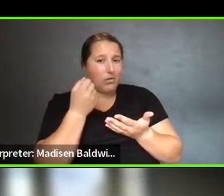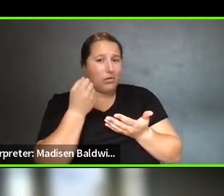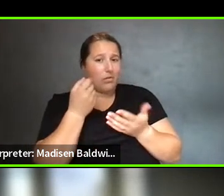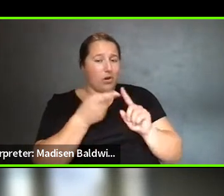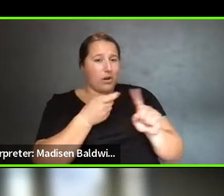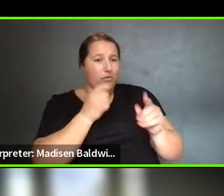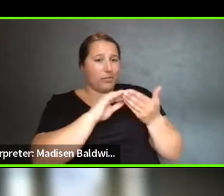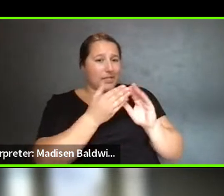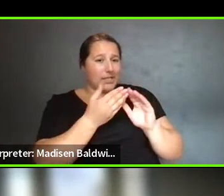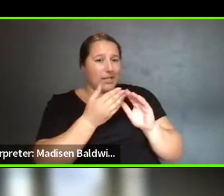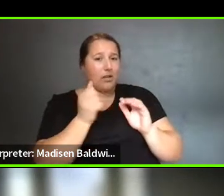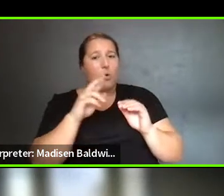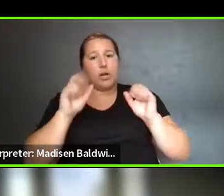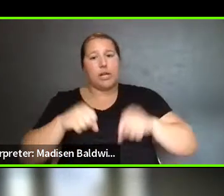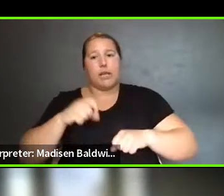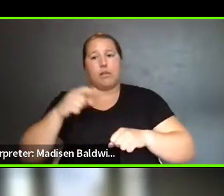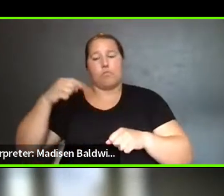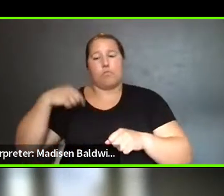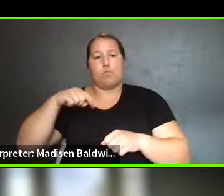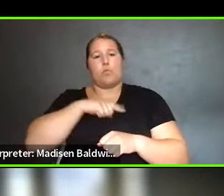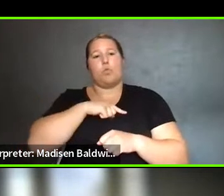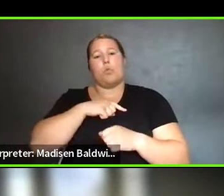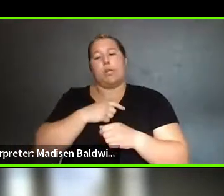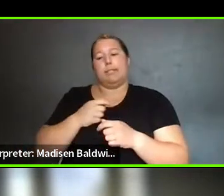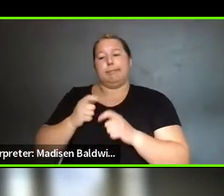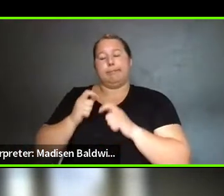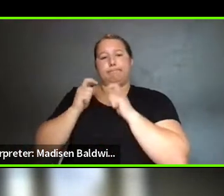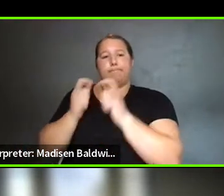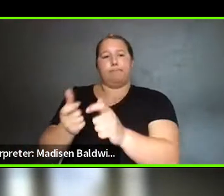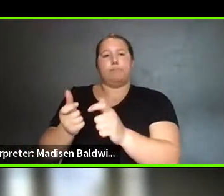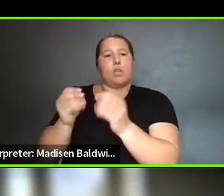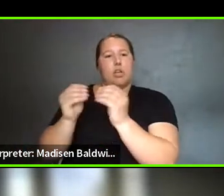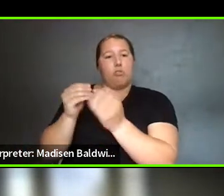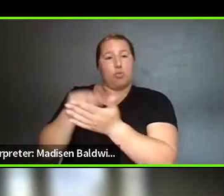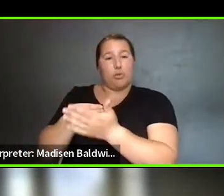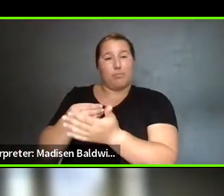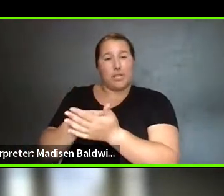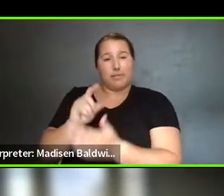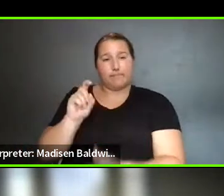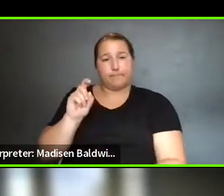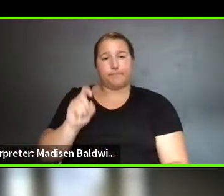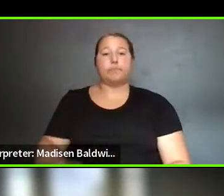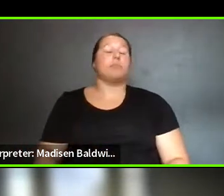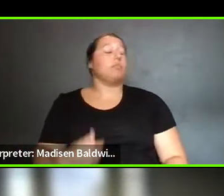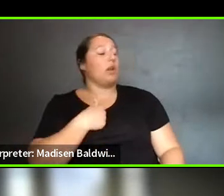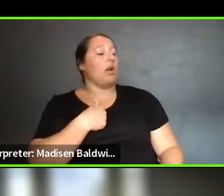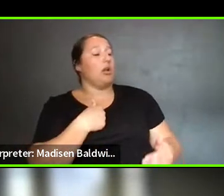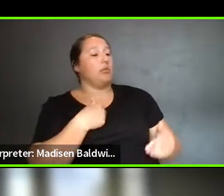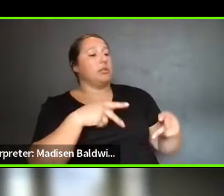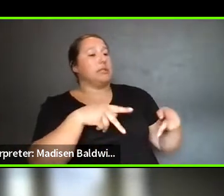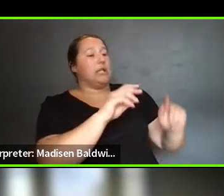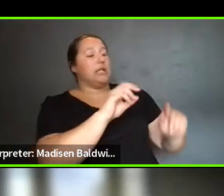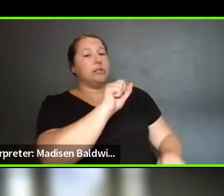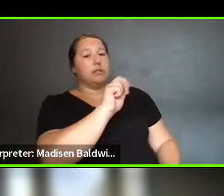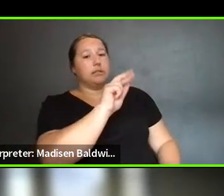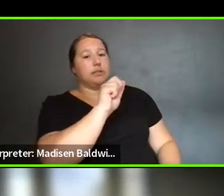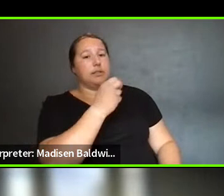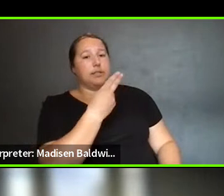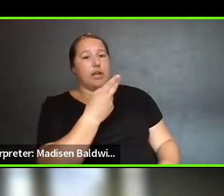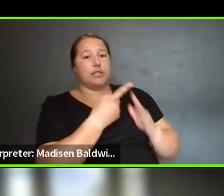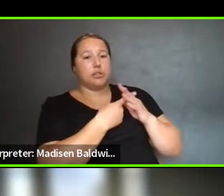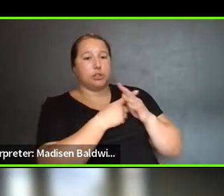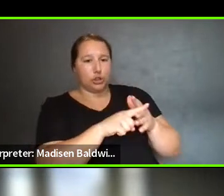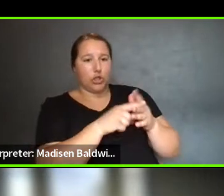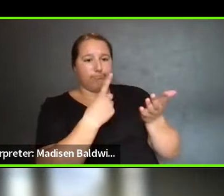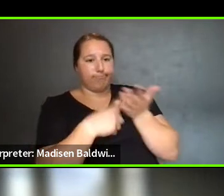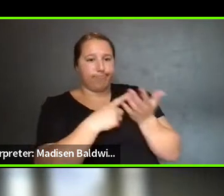funding? I'm going to let Sarah start, and then if Aaliyah wants to add to that. Yeah,